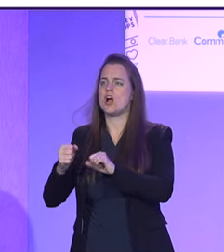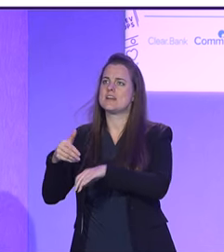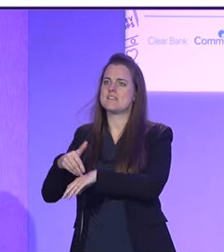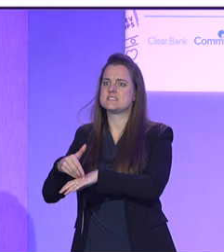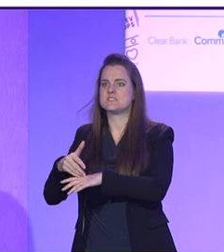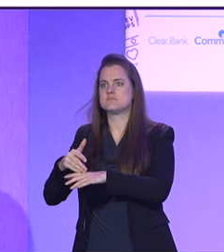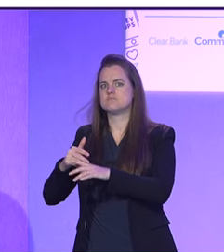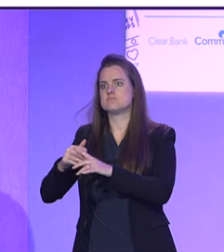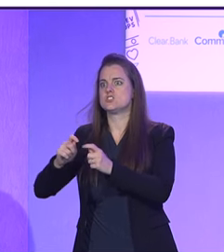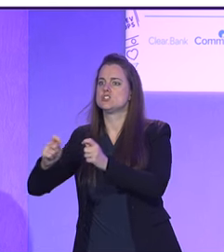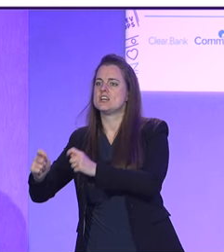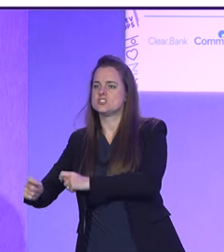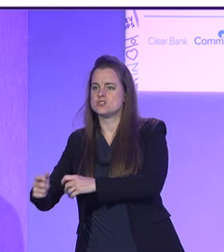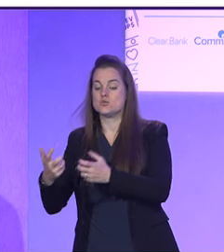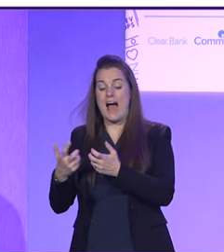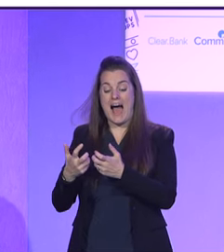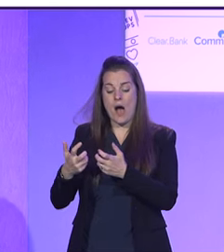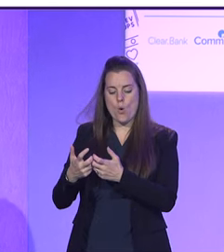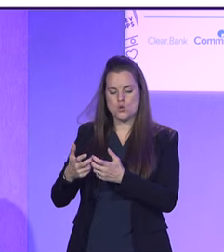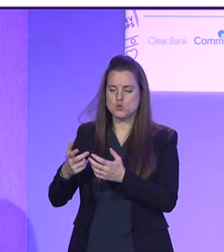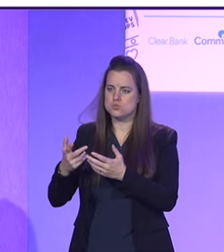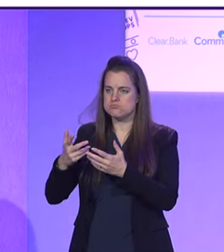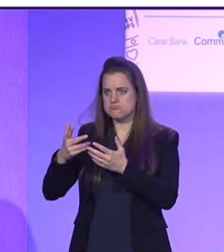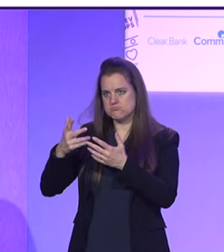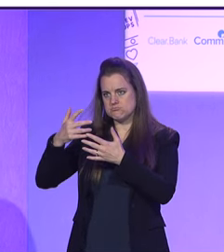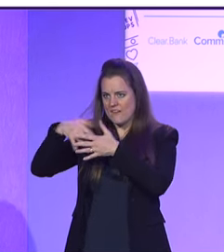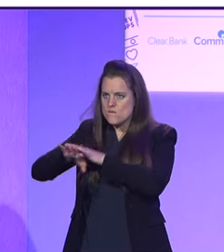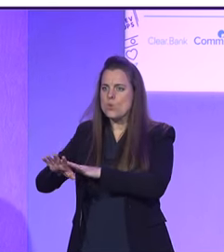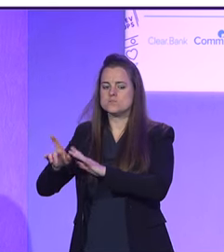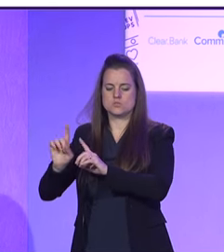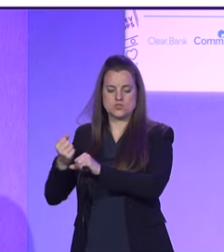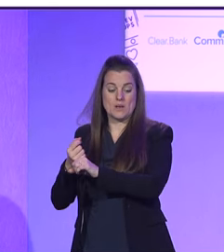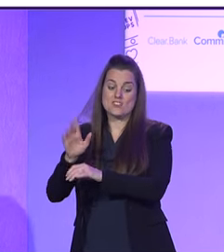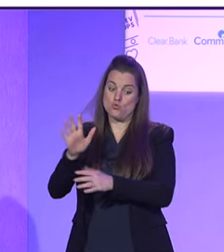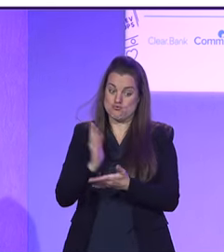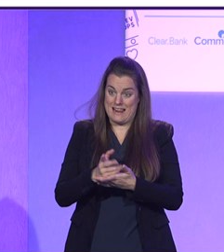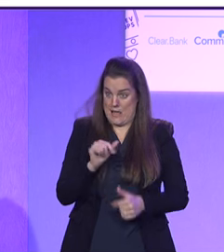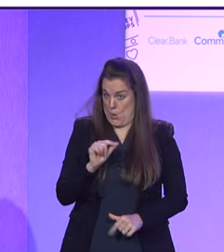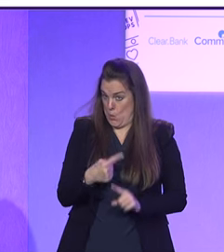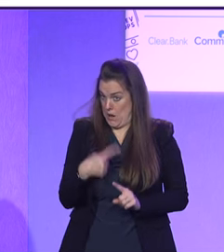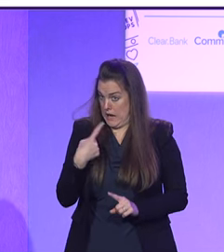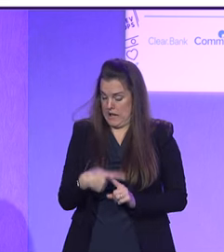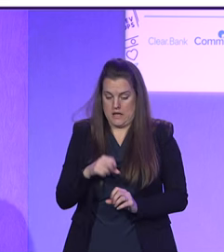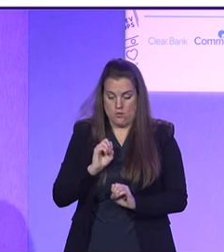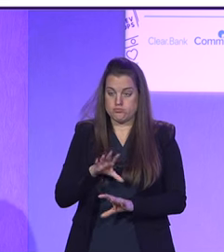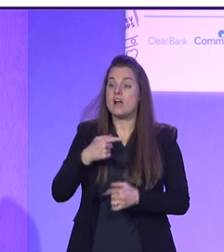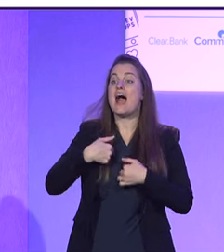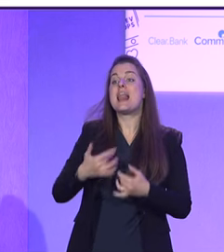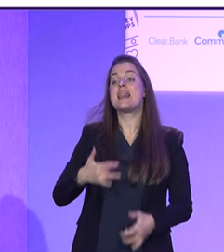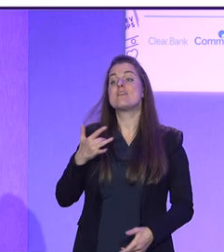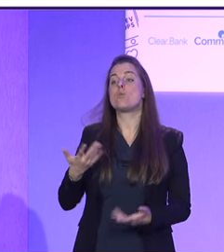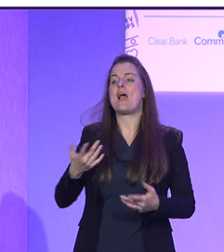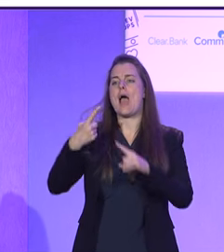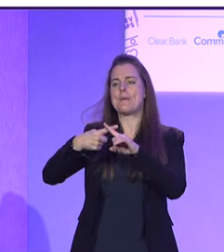points that you can use? How do you conduct systems interviews, and so on? So really quickly, I live in Amsterdam, and